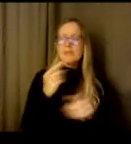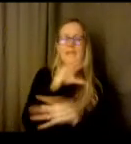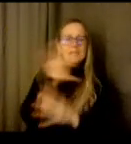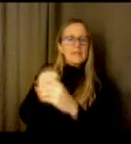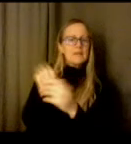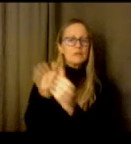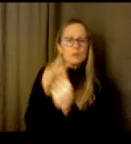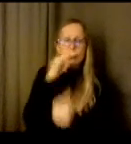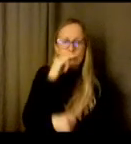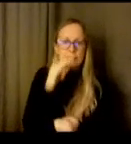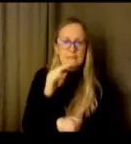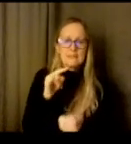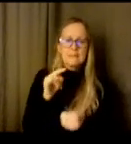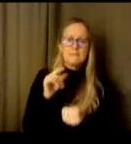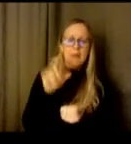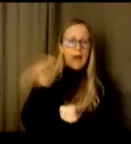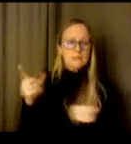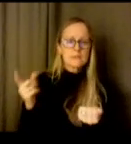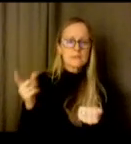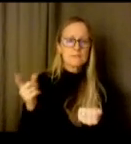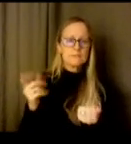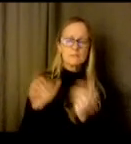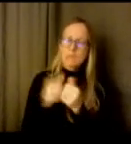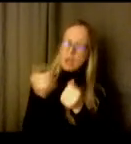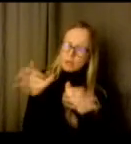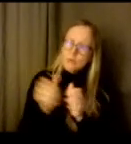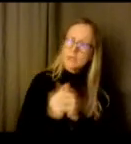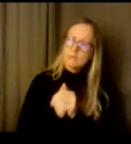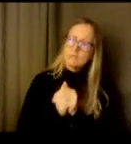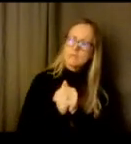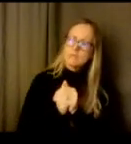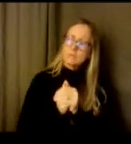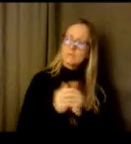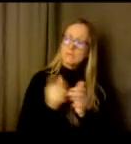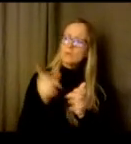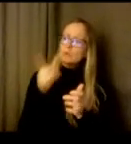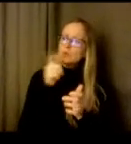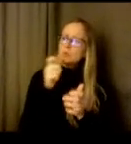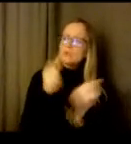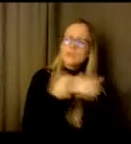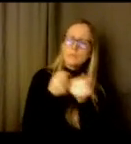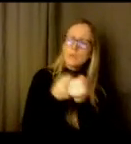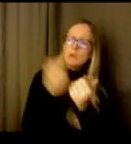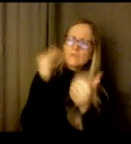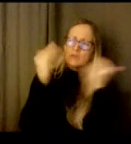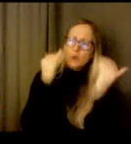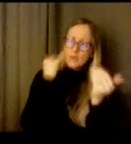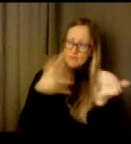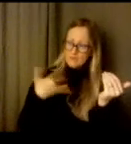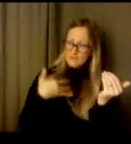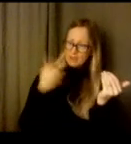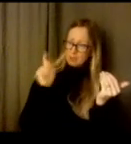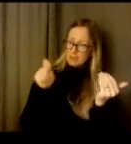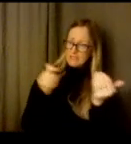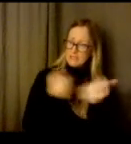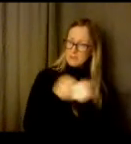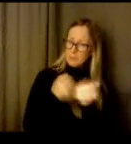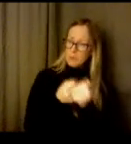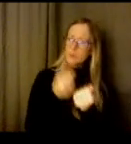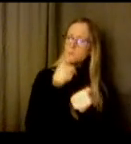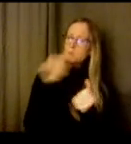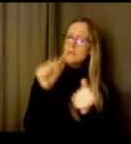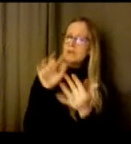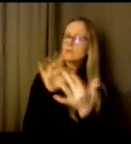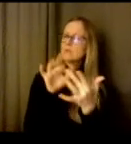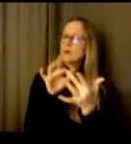um you know um having conversations about who is a supportive adult for you if you feel like you need it and kind of where they can turn but i think definitely